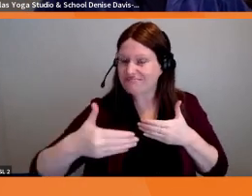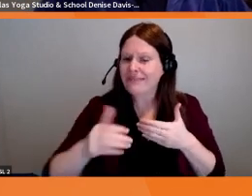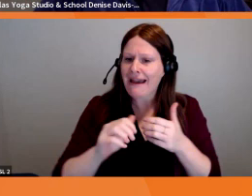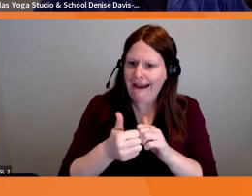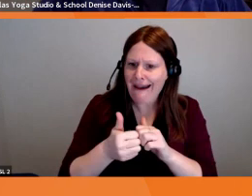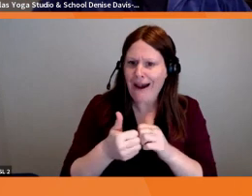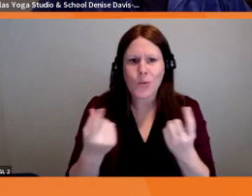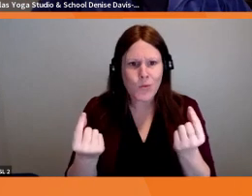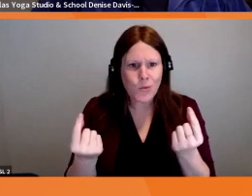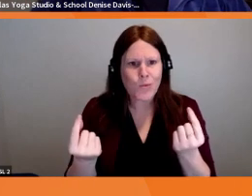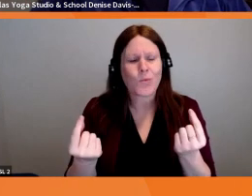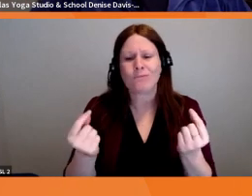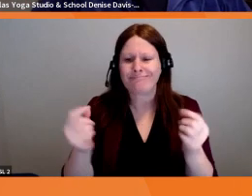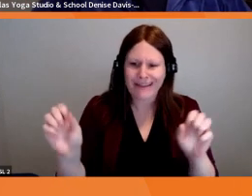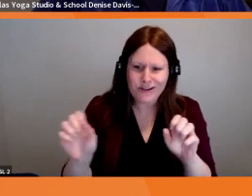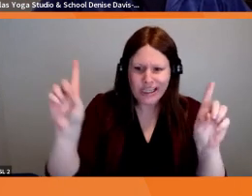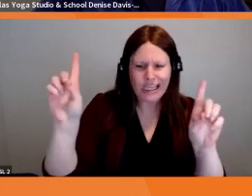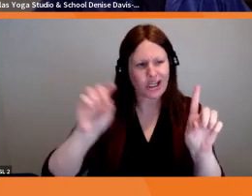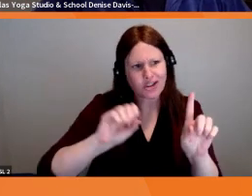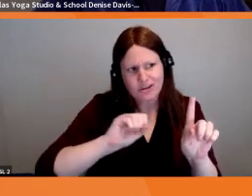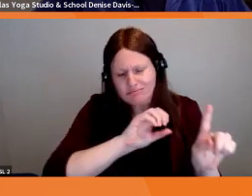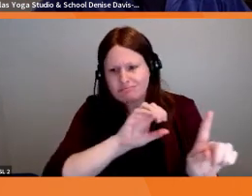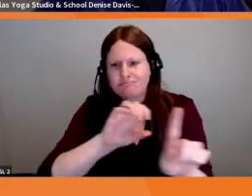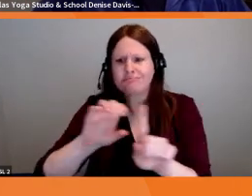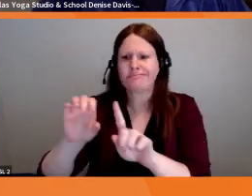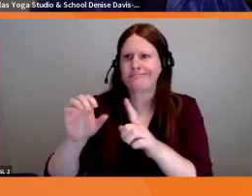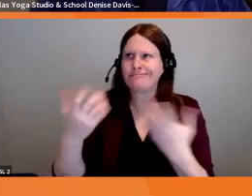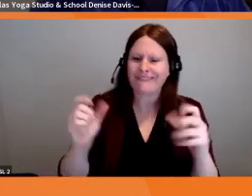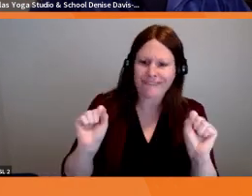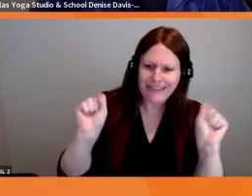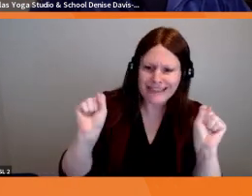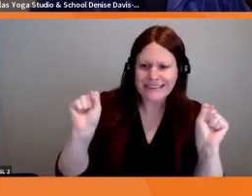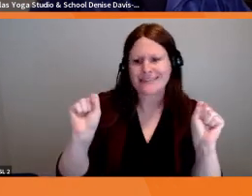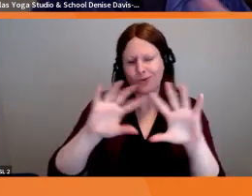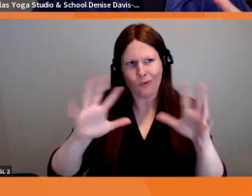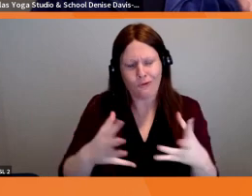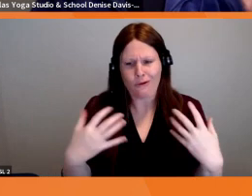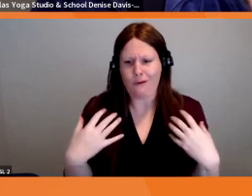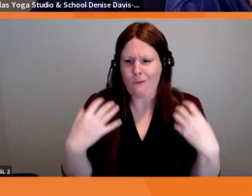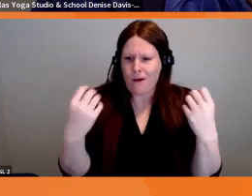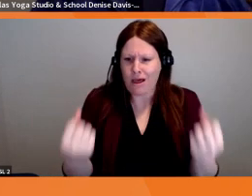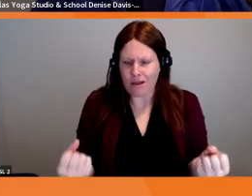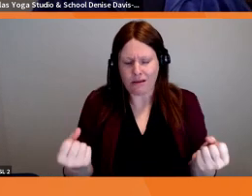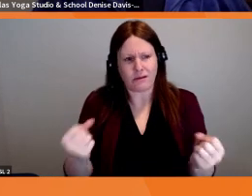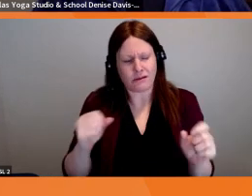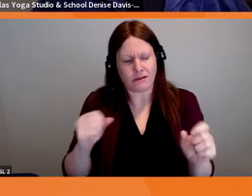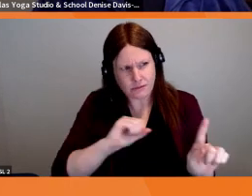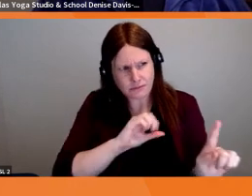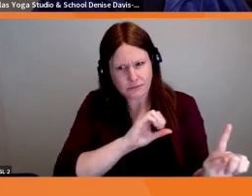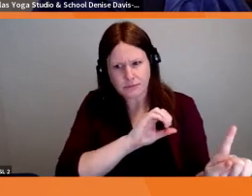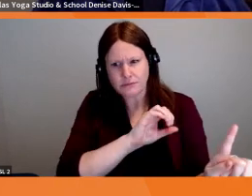educating the partners about their options in fitness and wellness and getting them on a track to